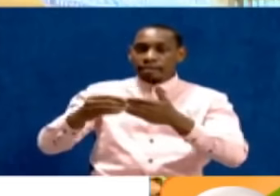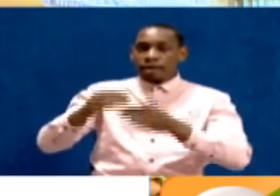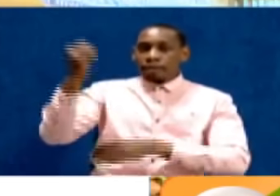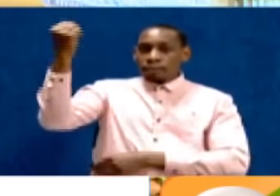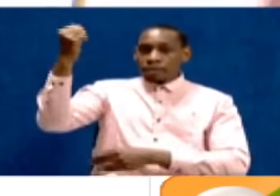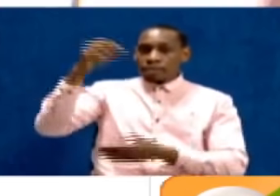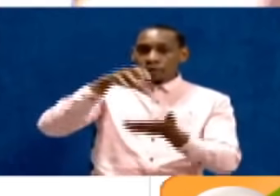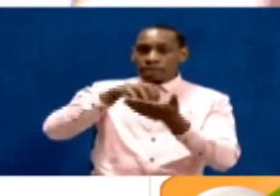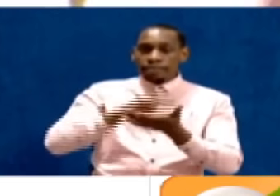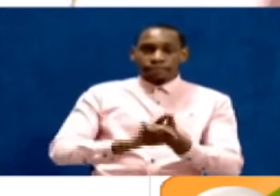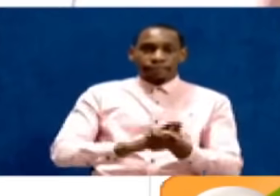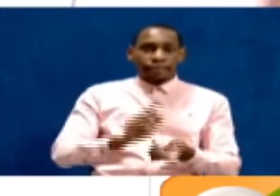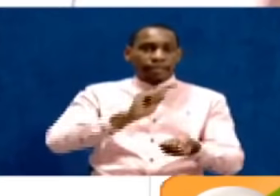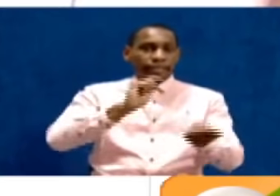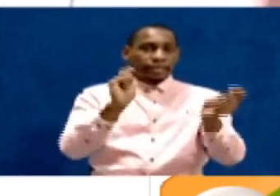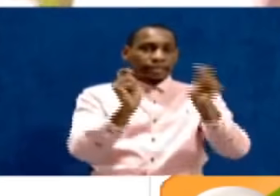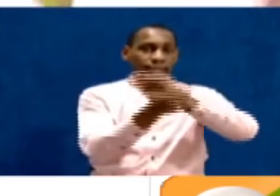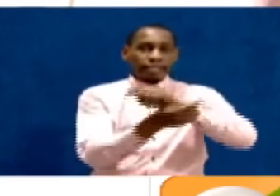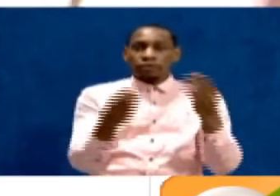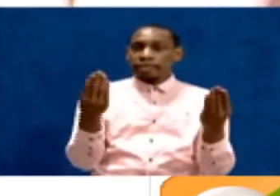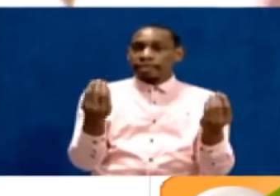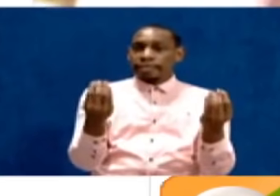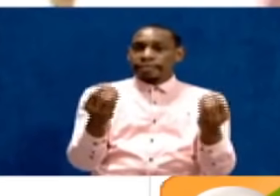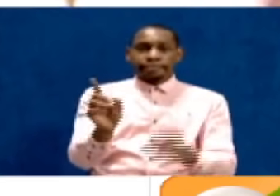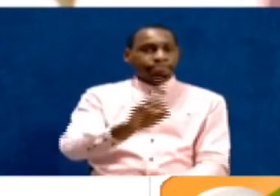outlook. Transition is not easy.